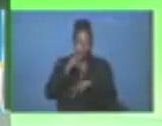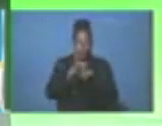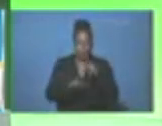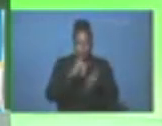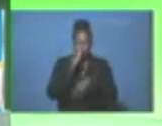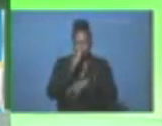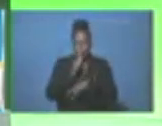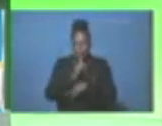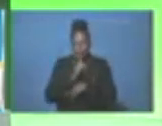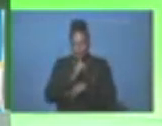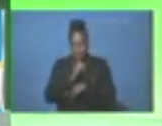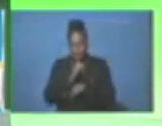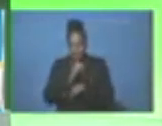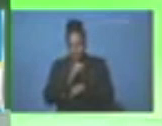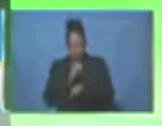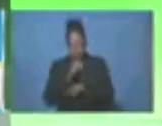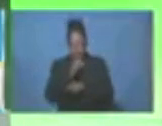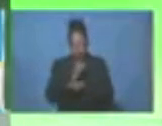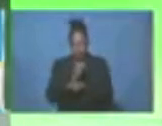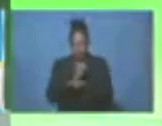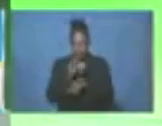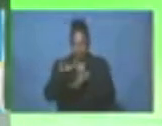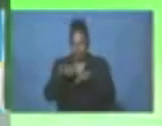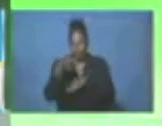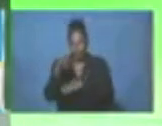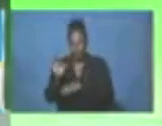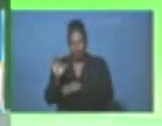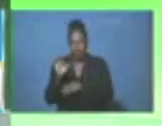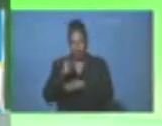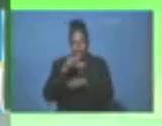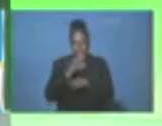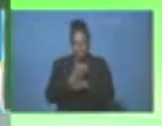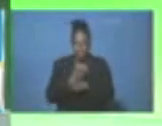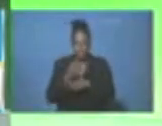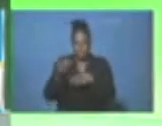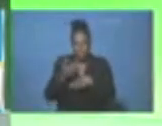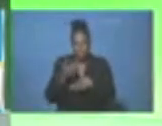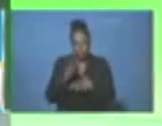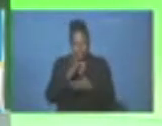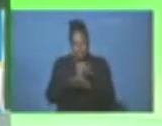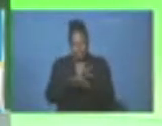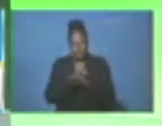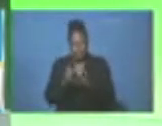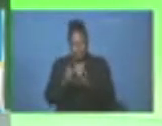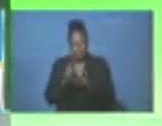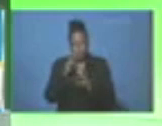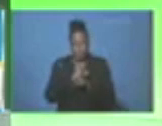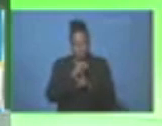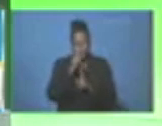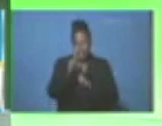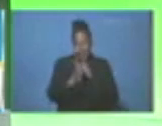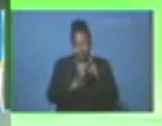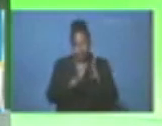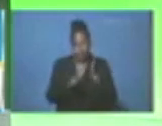workers walked off their jobs, shutting down New Providence for almost 3 weeks and forcing some much-needed social and